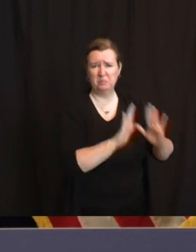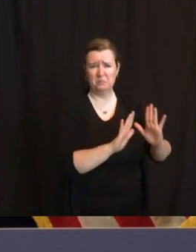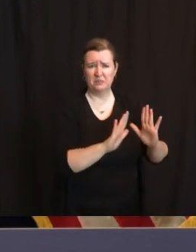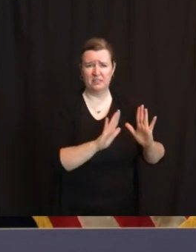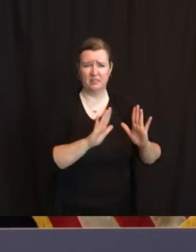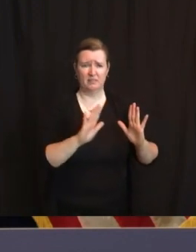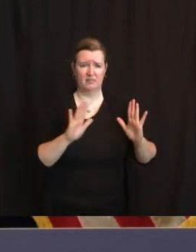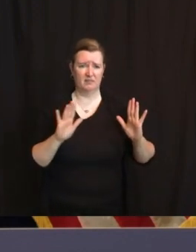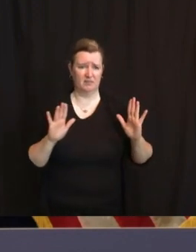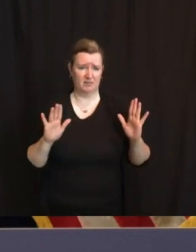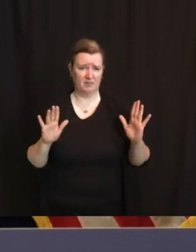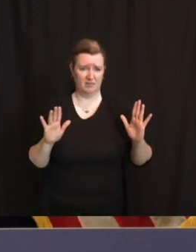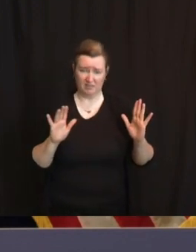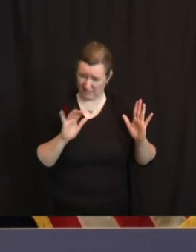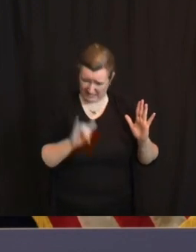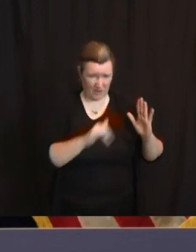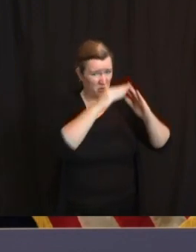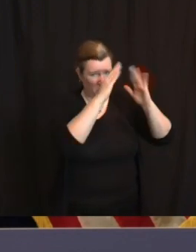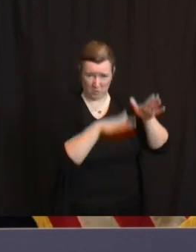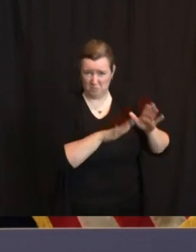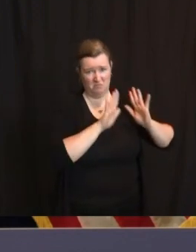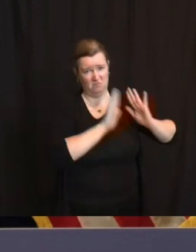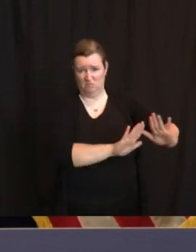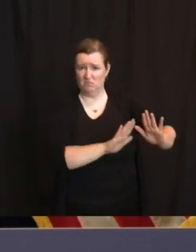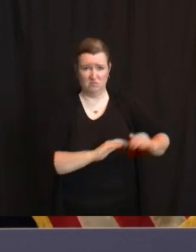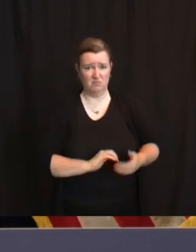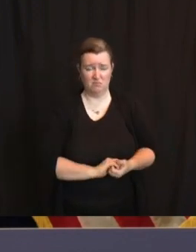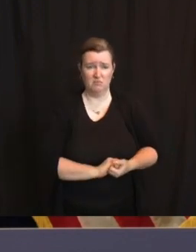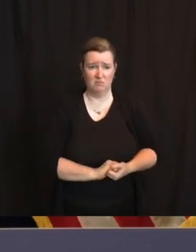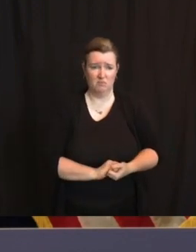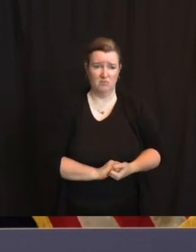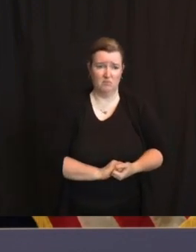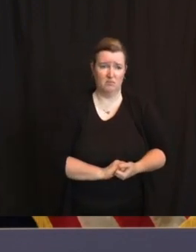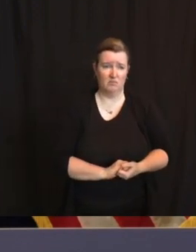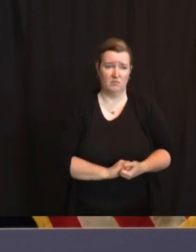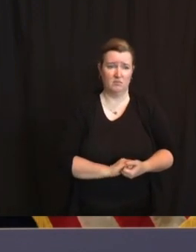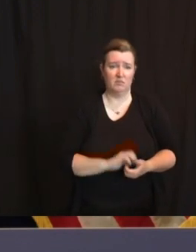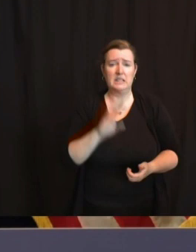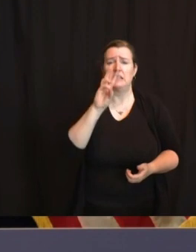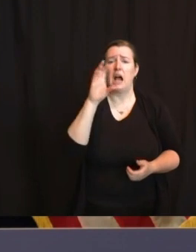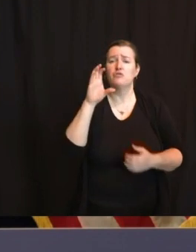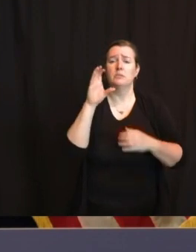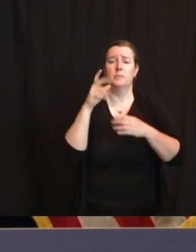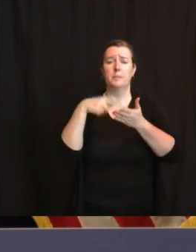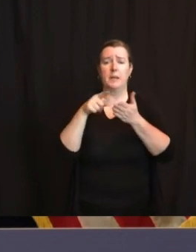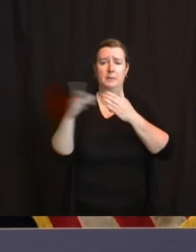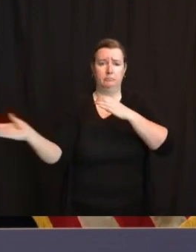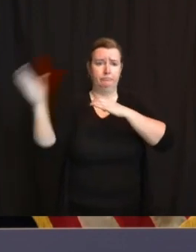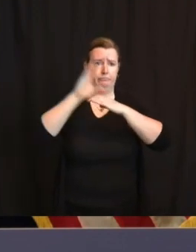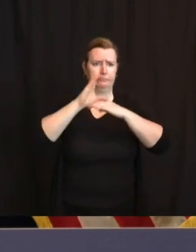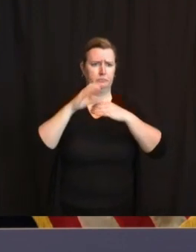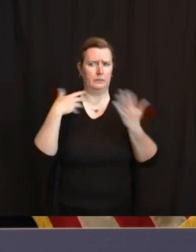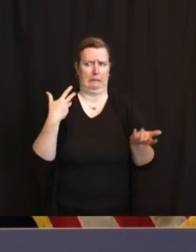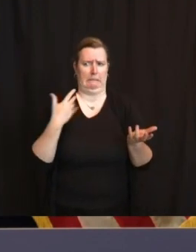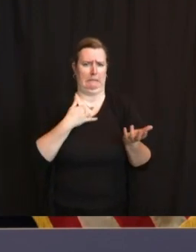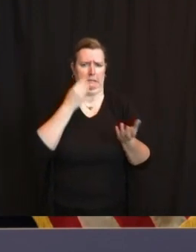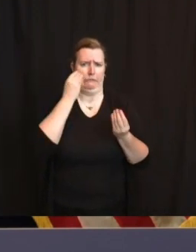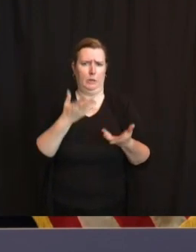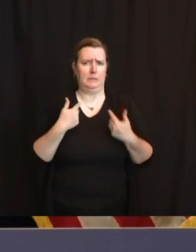$600 payment, who didn't get it, I don't have any insights on that. We're going to have to, can we come back to you on that? Brent, is that all right? We'll come back to